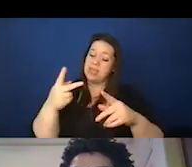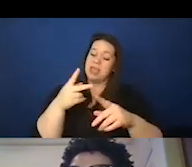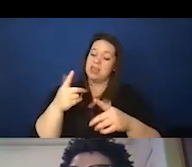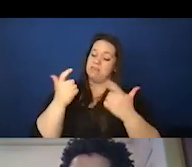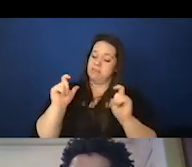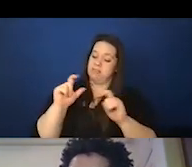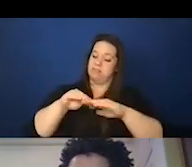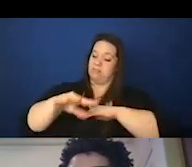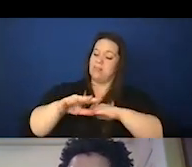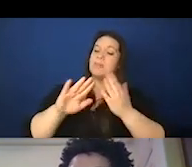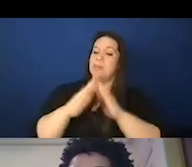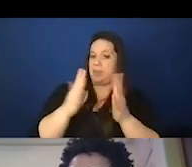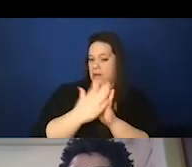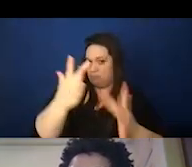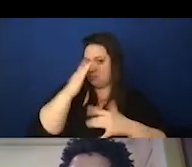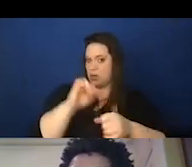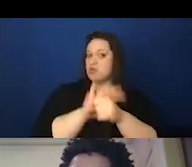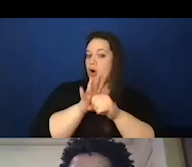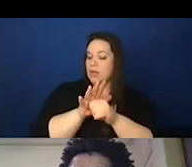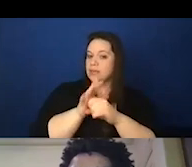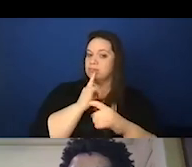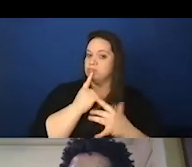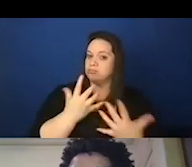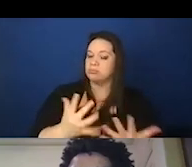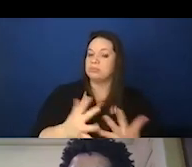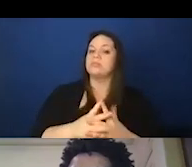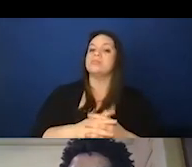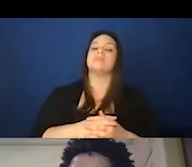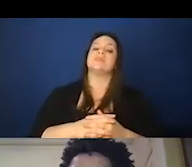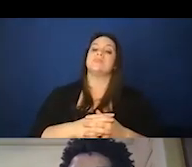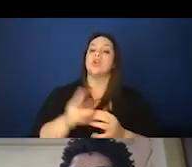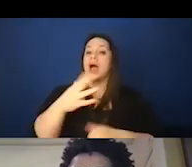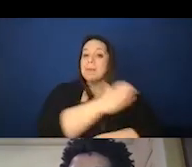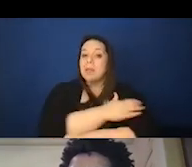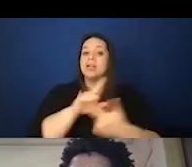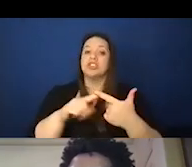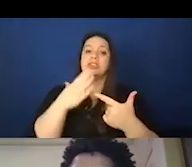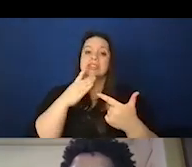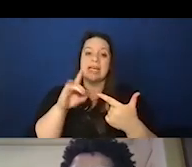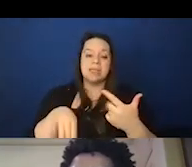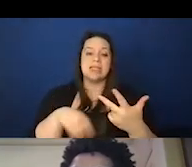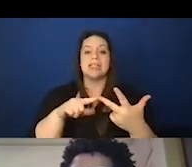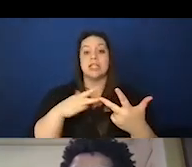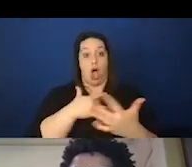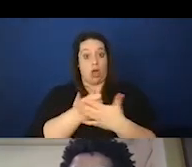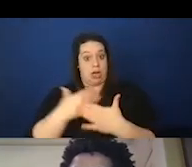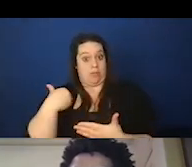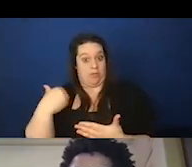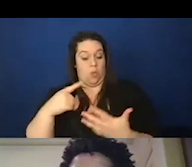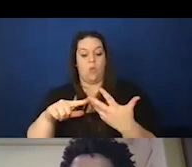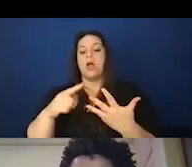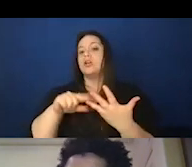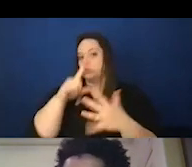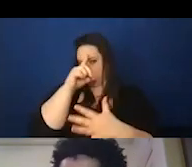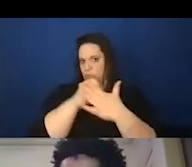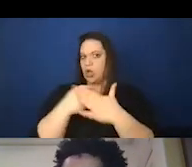people getting COVID. And so, yes, high blood pressure, diabetes, you've had a heart attack, you've had a stroke, all